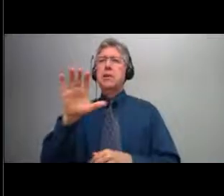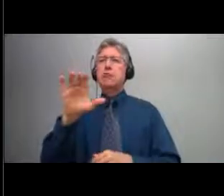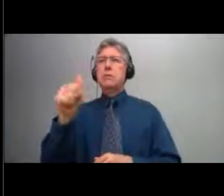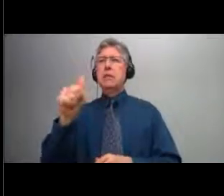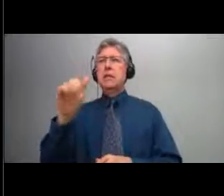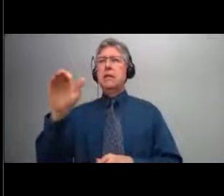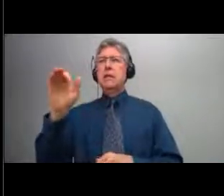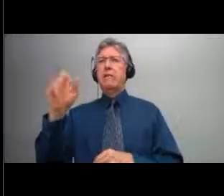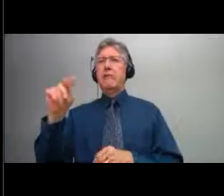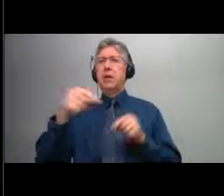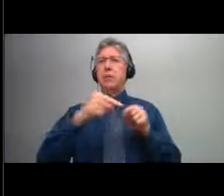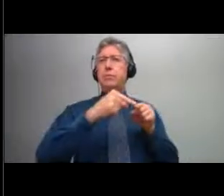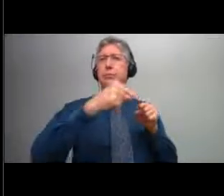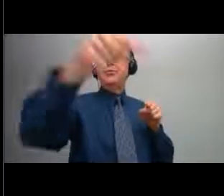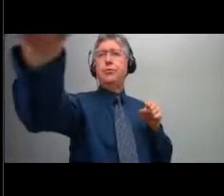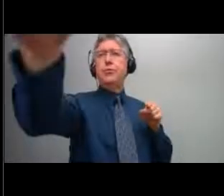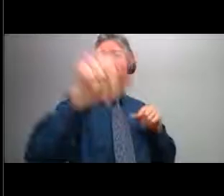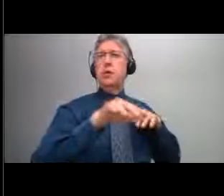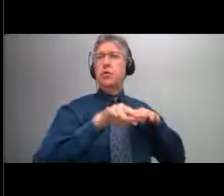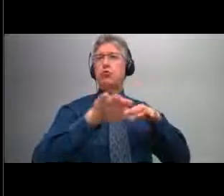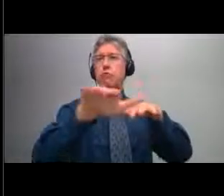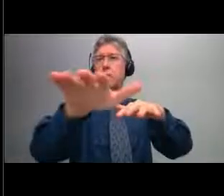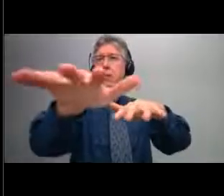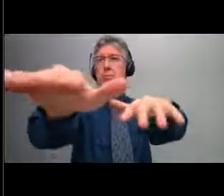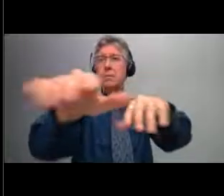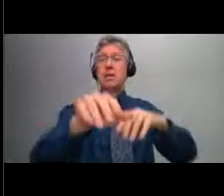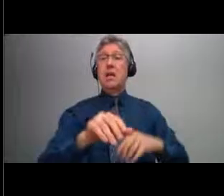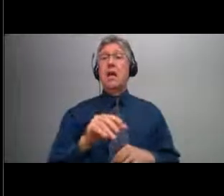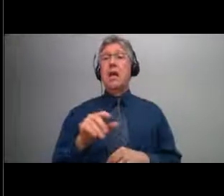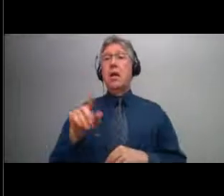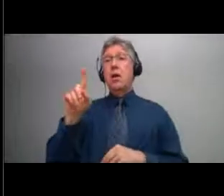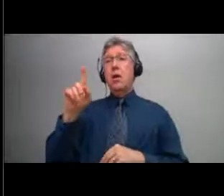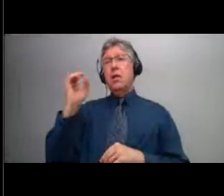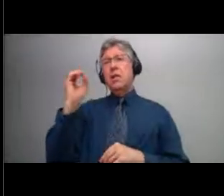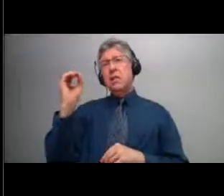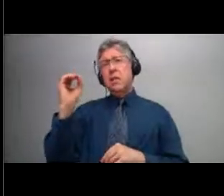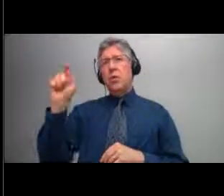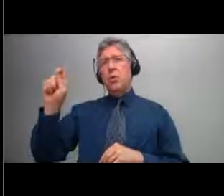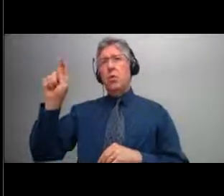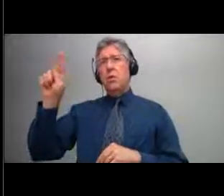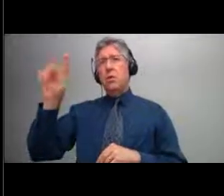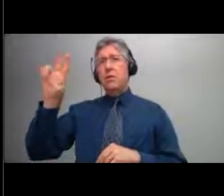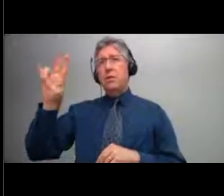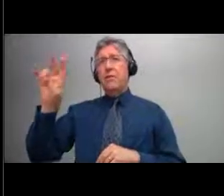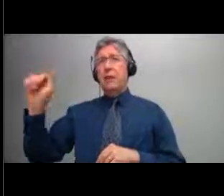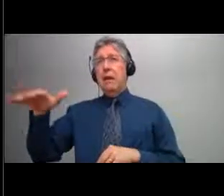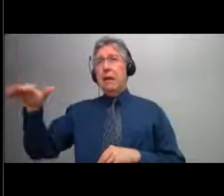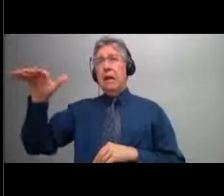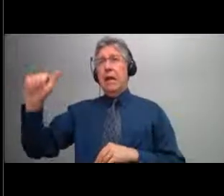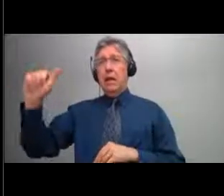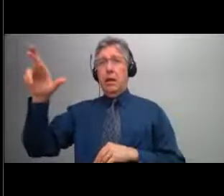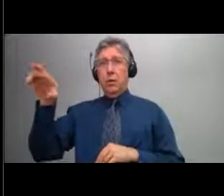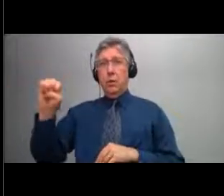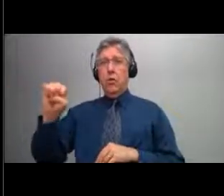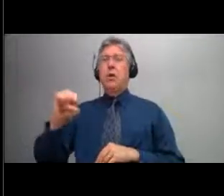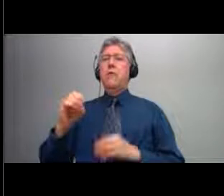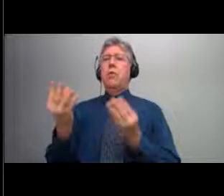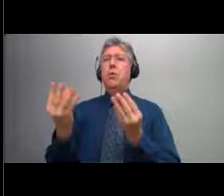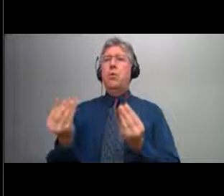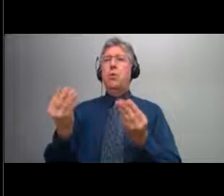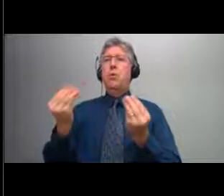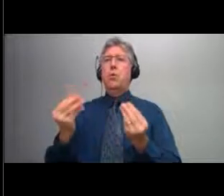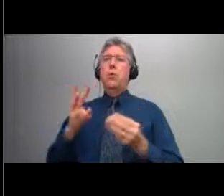streams and approximately 0.17 acres of wetlands. These impacts will require permits from the U.S. Army Corps of Engineers as well